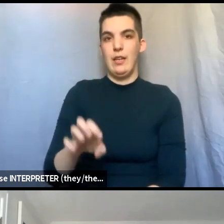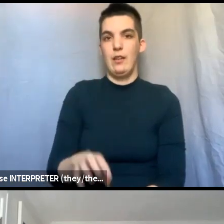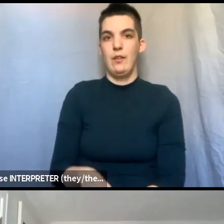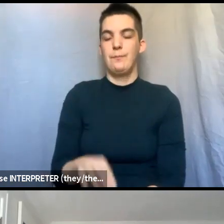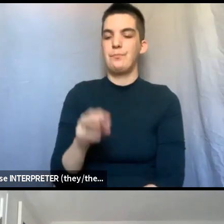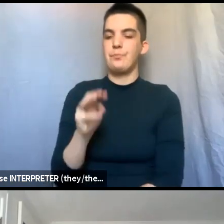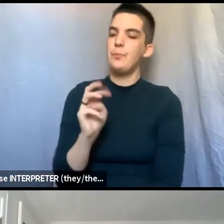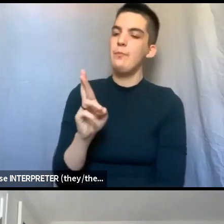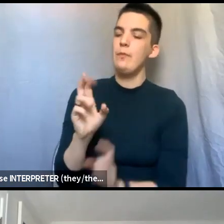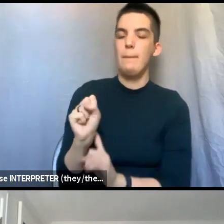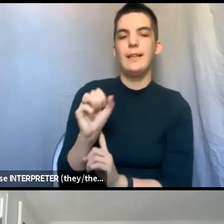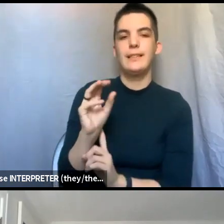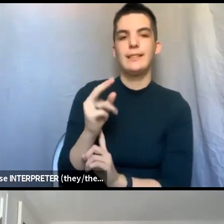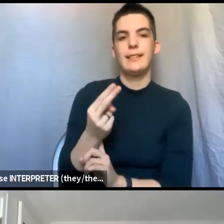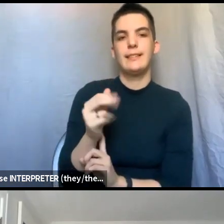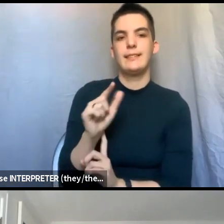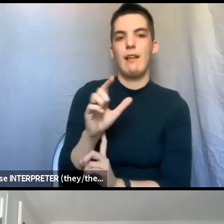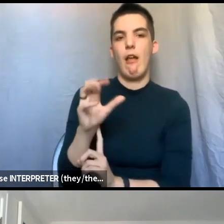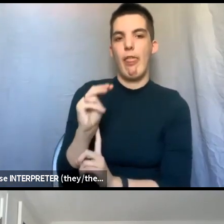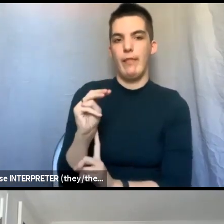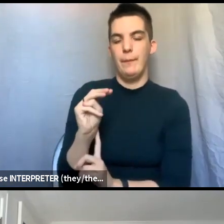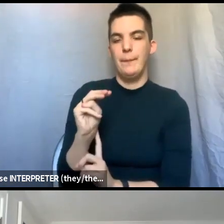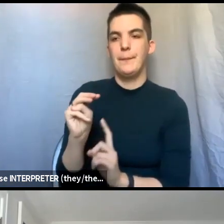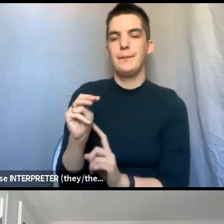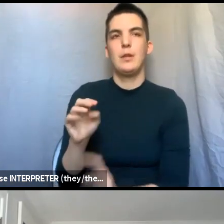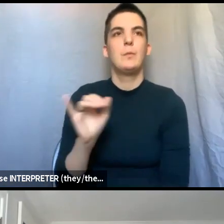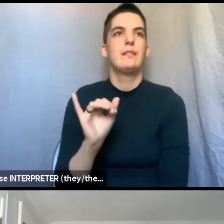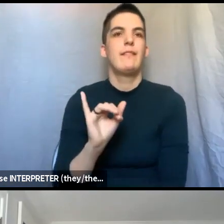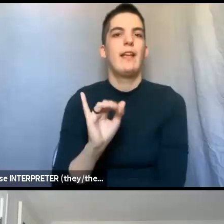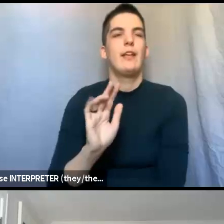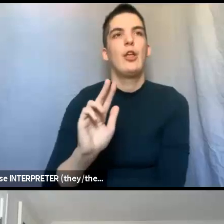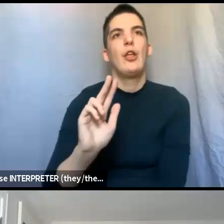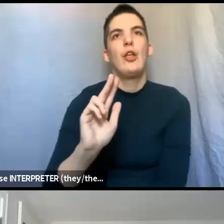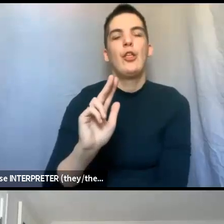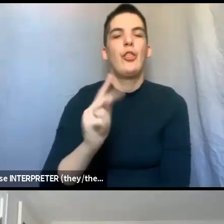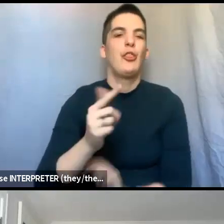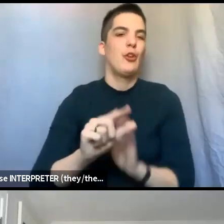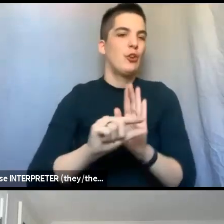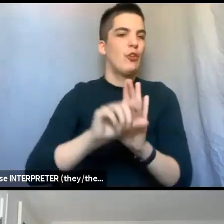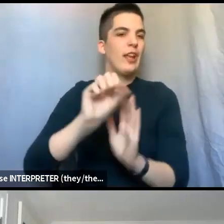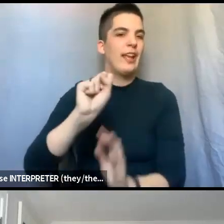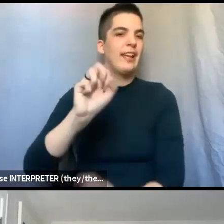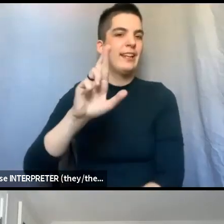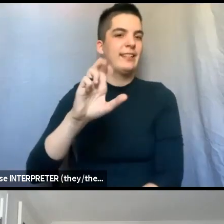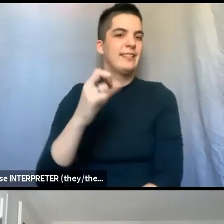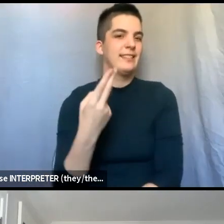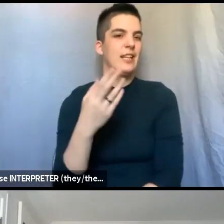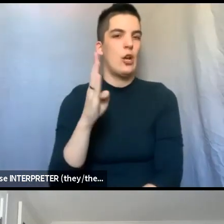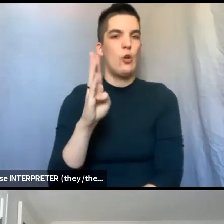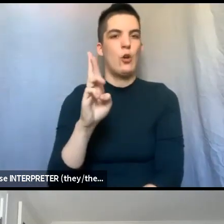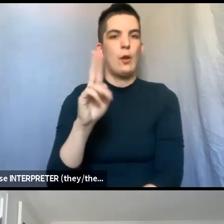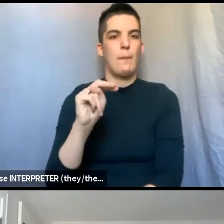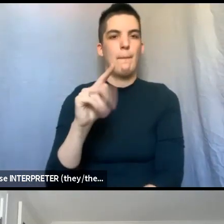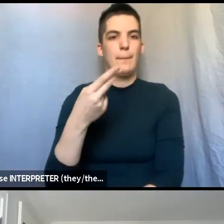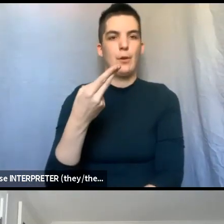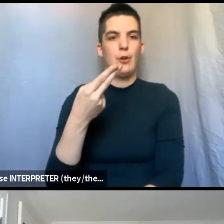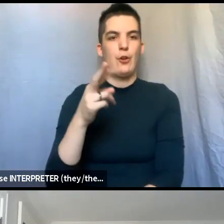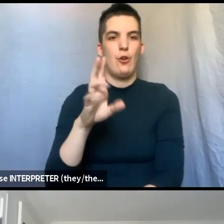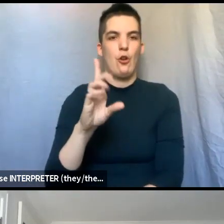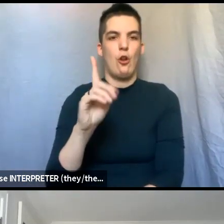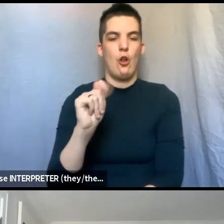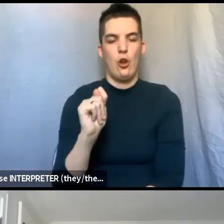Hallam was a kind of third-rate Sarah Bernhardt, don't quote me on that, who came from England. Sort of like the, you know,